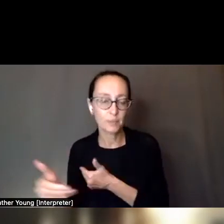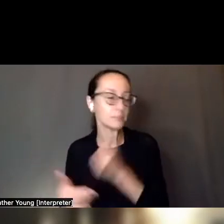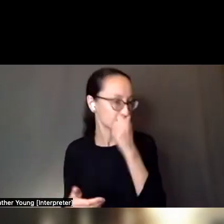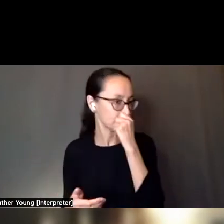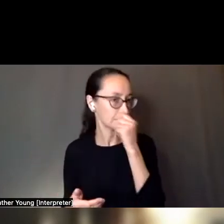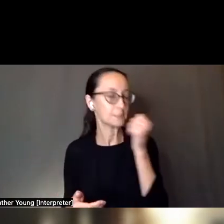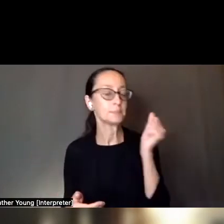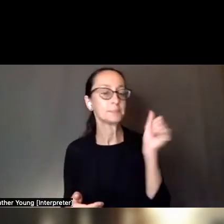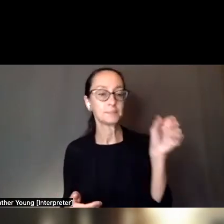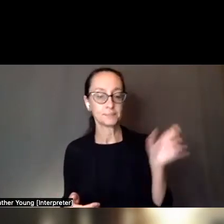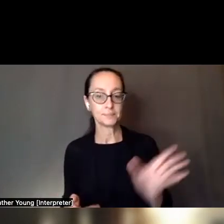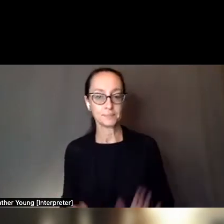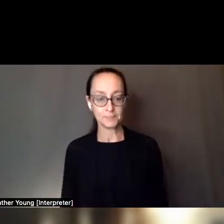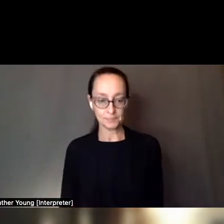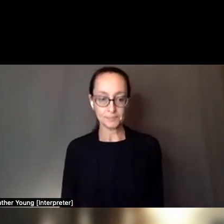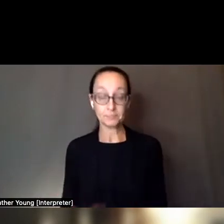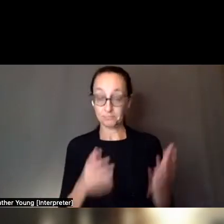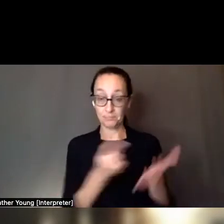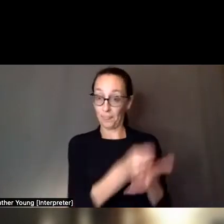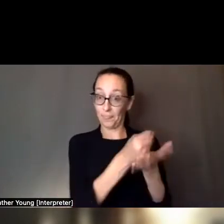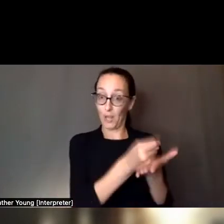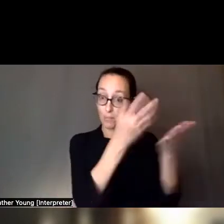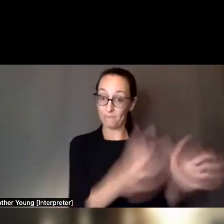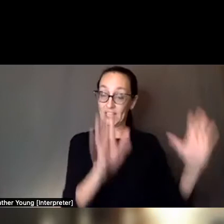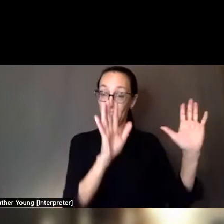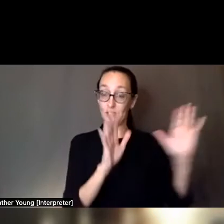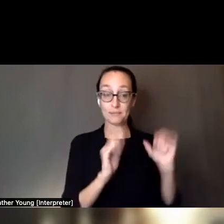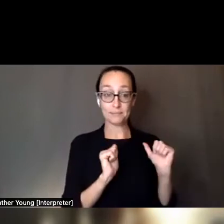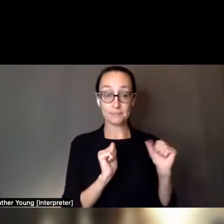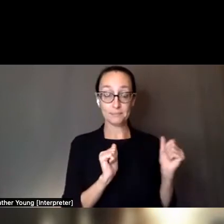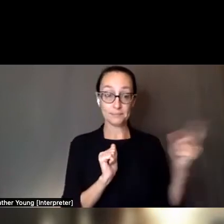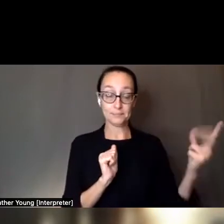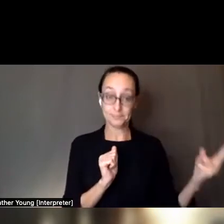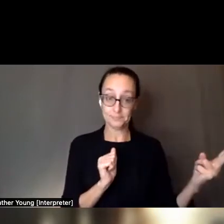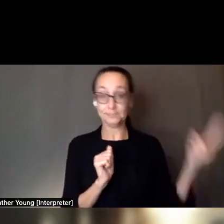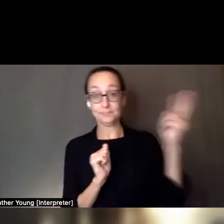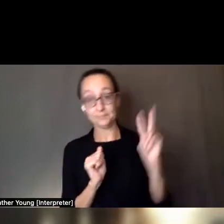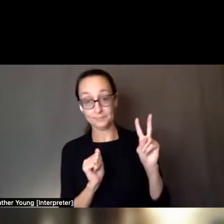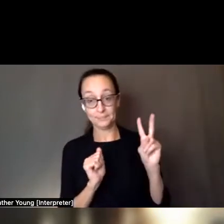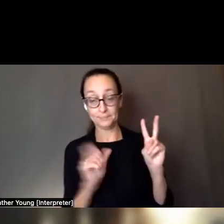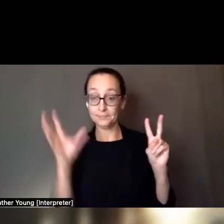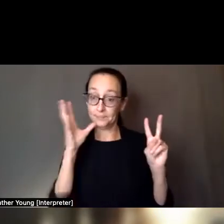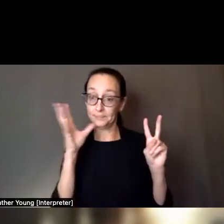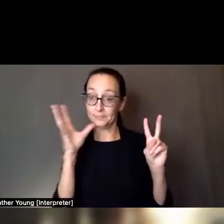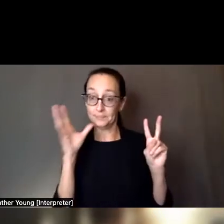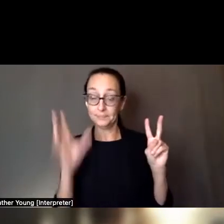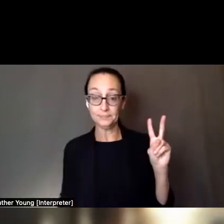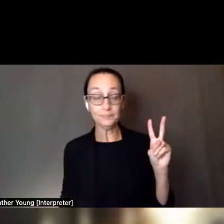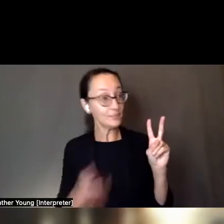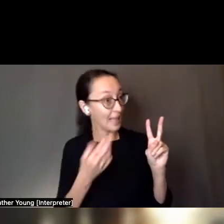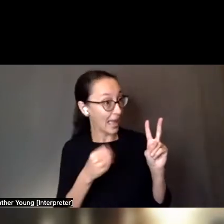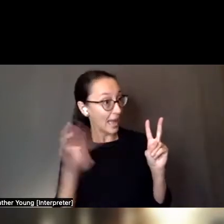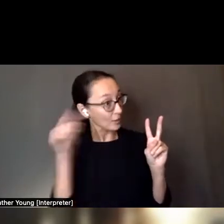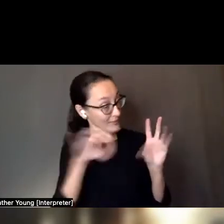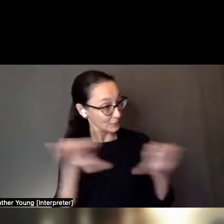the therapy was over, the therapist would bring the child out, and the mom would say, "How did she